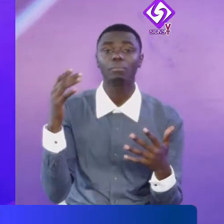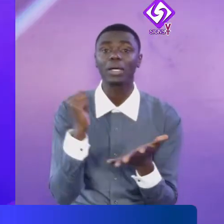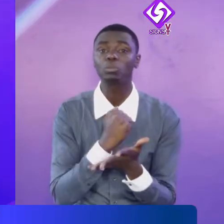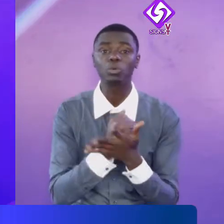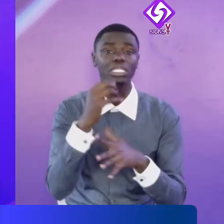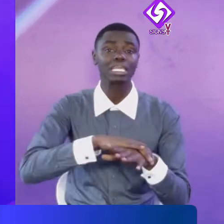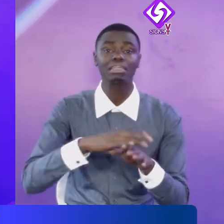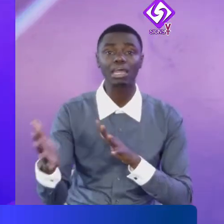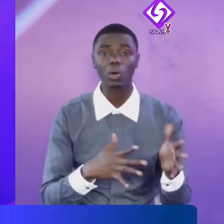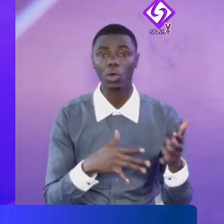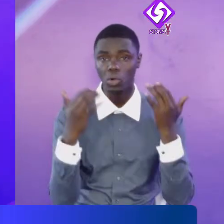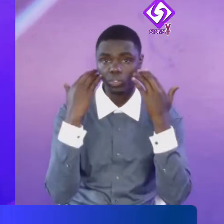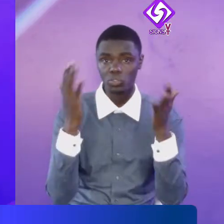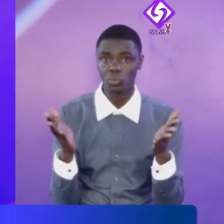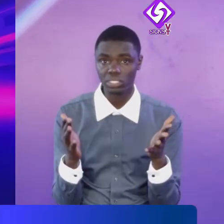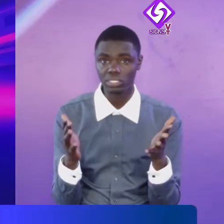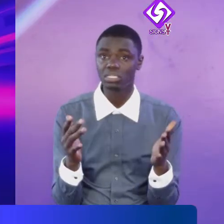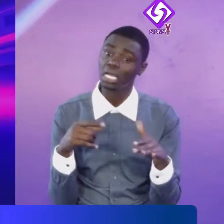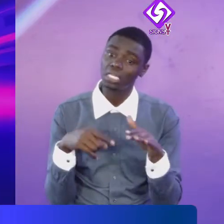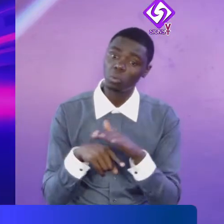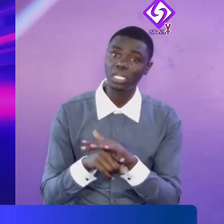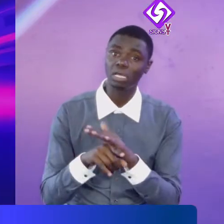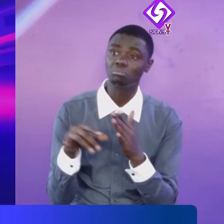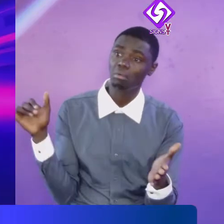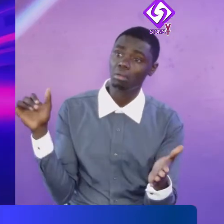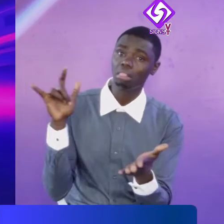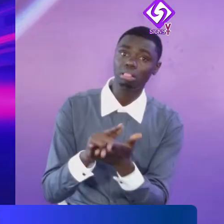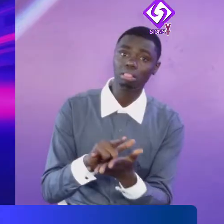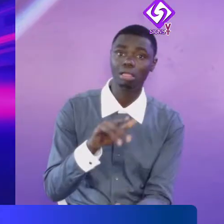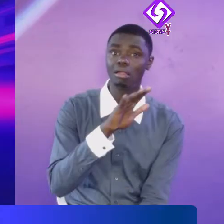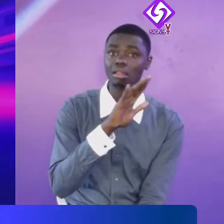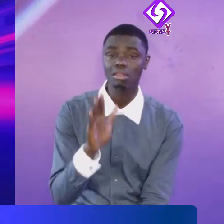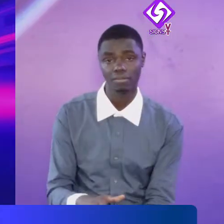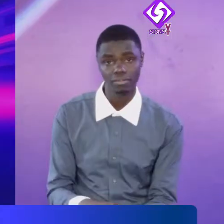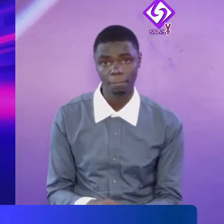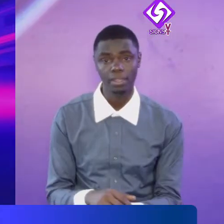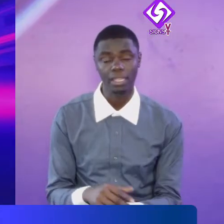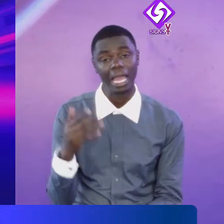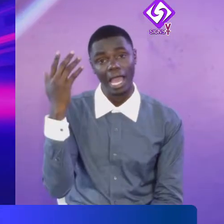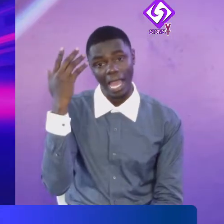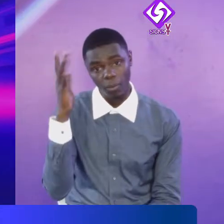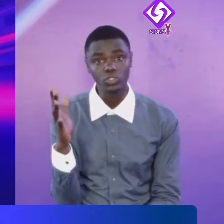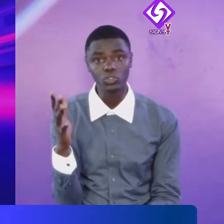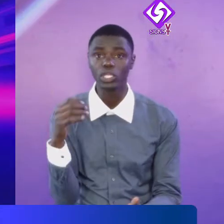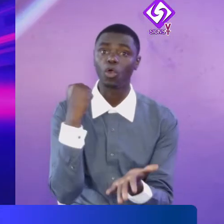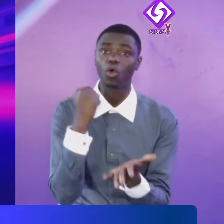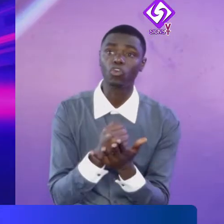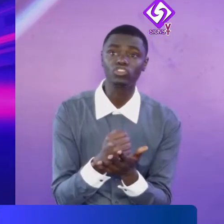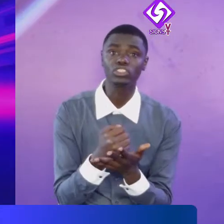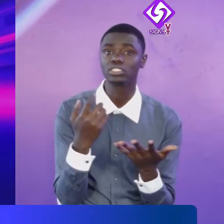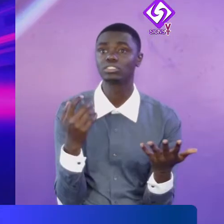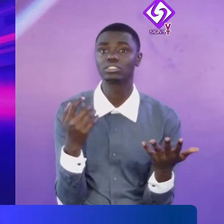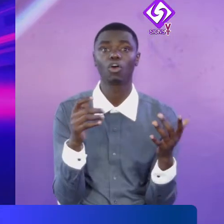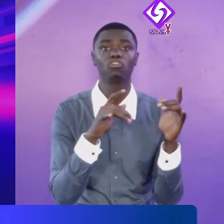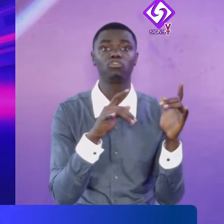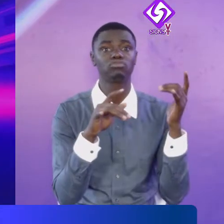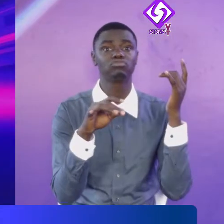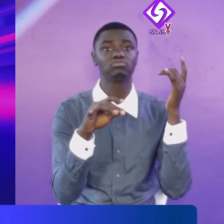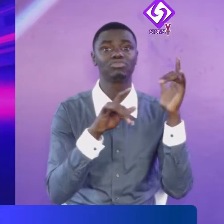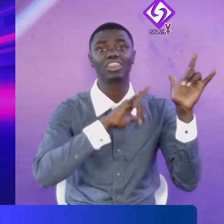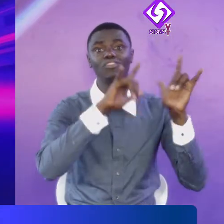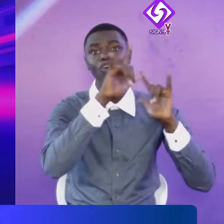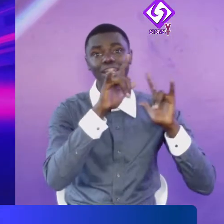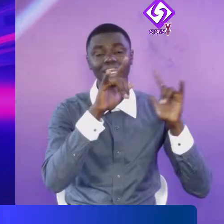they never looked at an airport. And they have never gone to the airport. They don't even know where the office of the foreign affairs is. They don't know